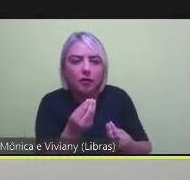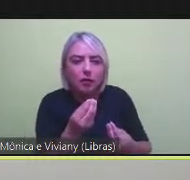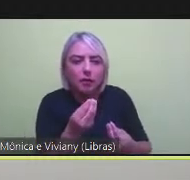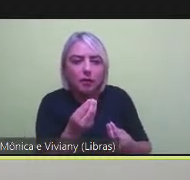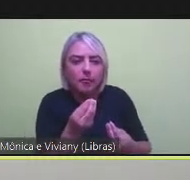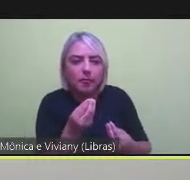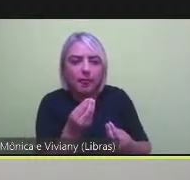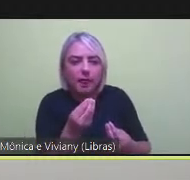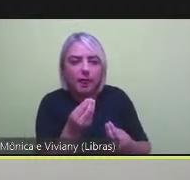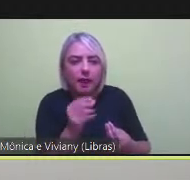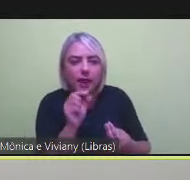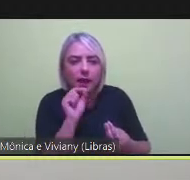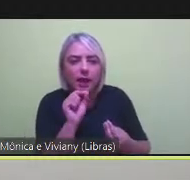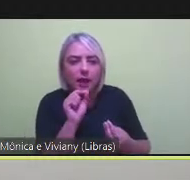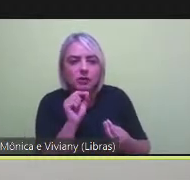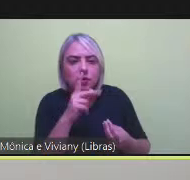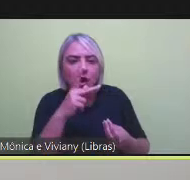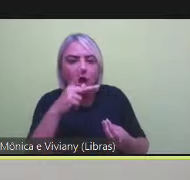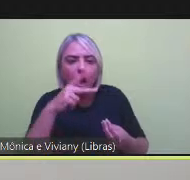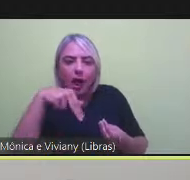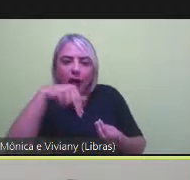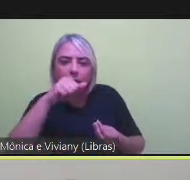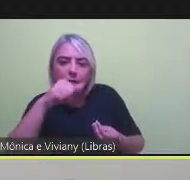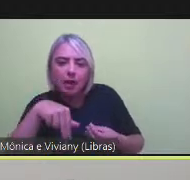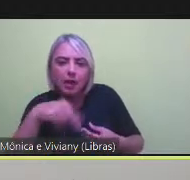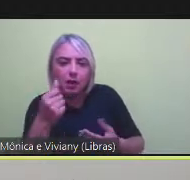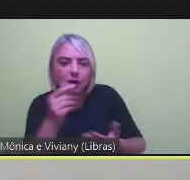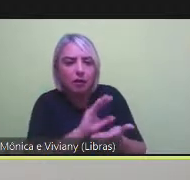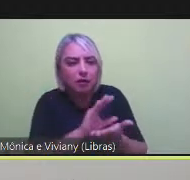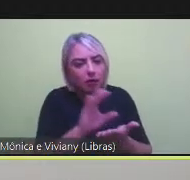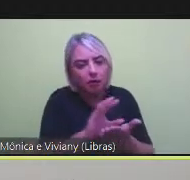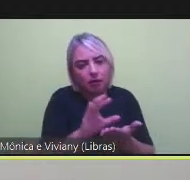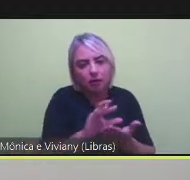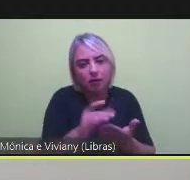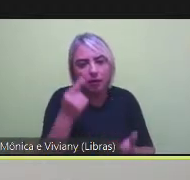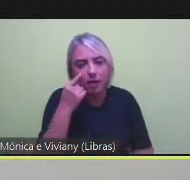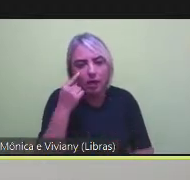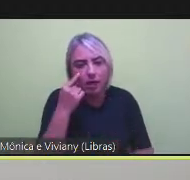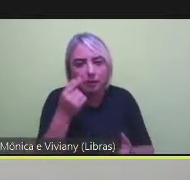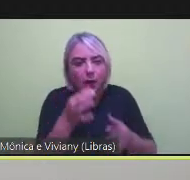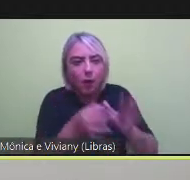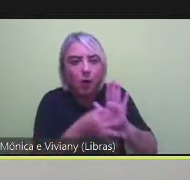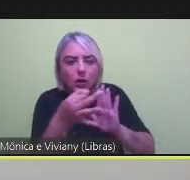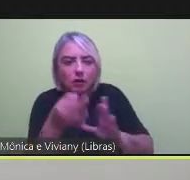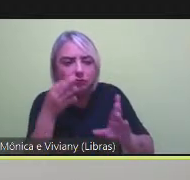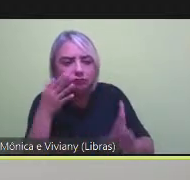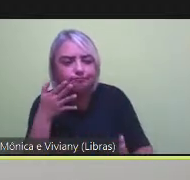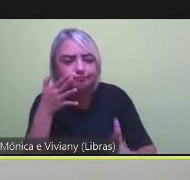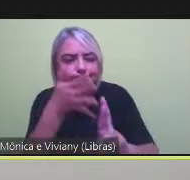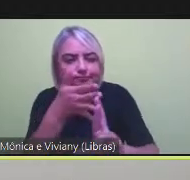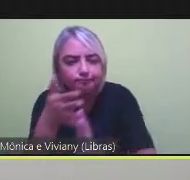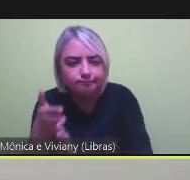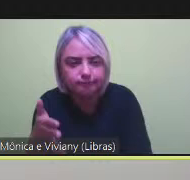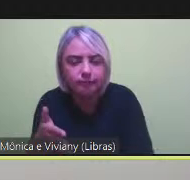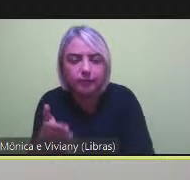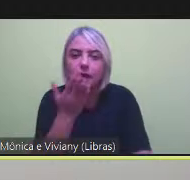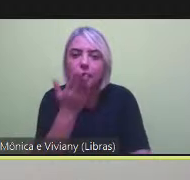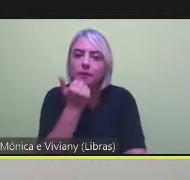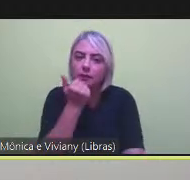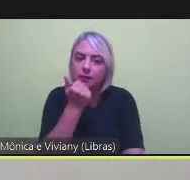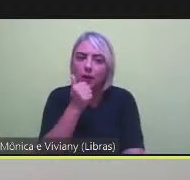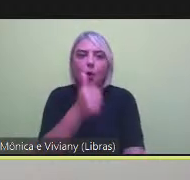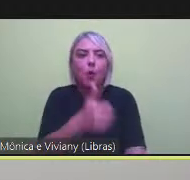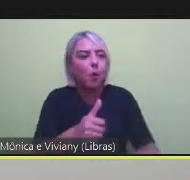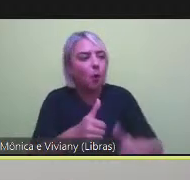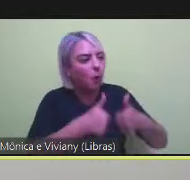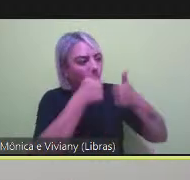to have this aim for the end indicators, to have a more critical look, directed look